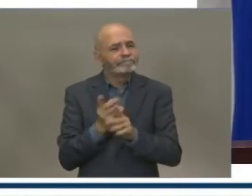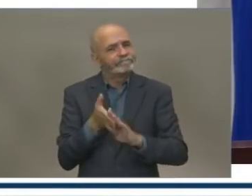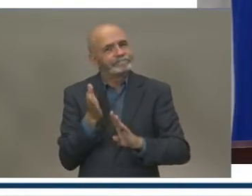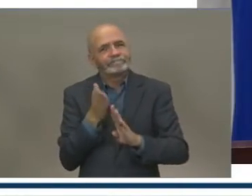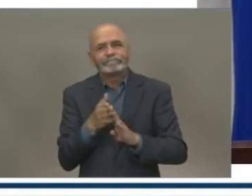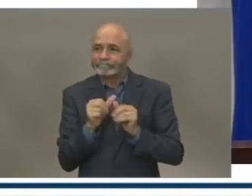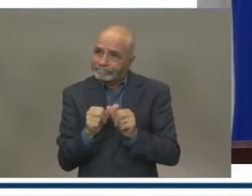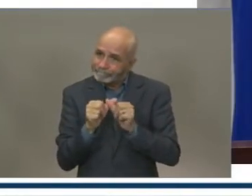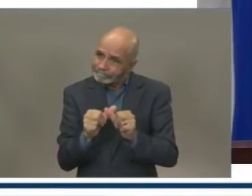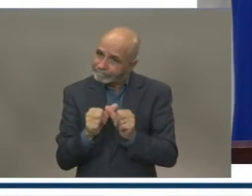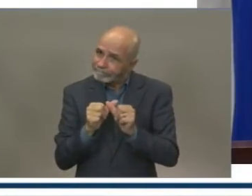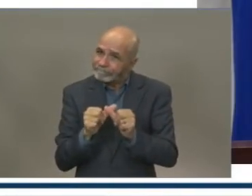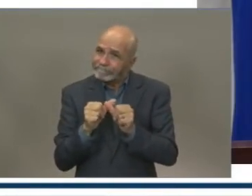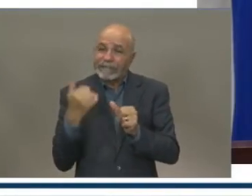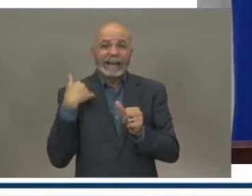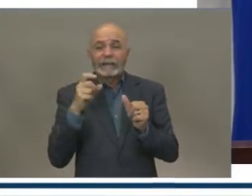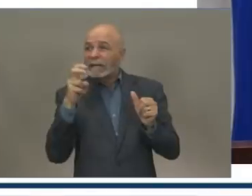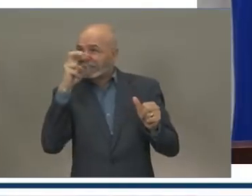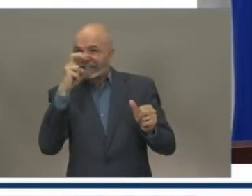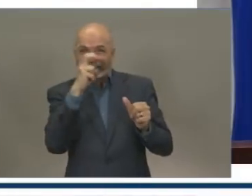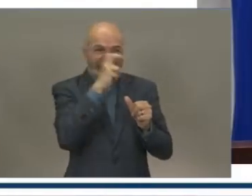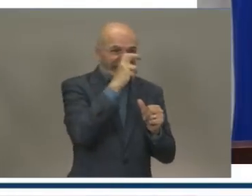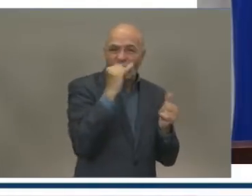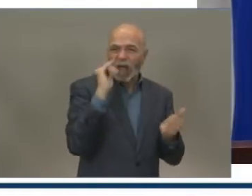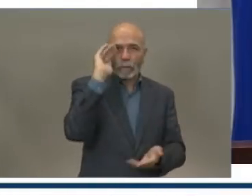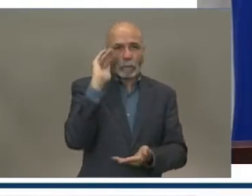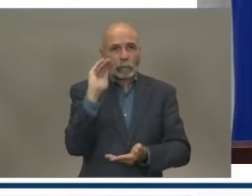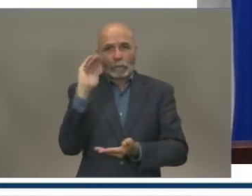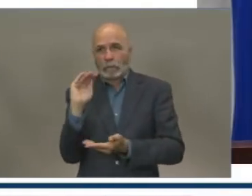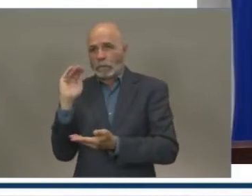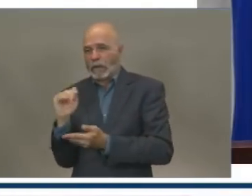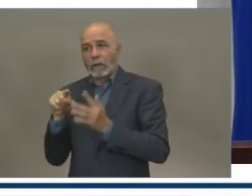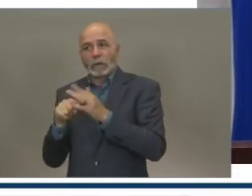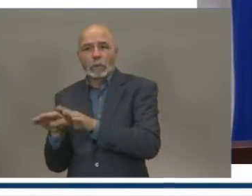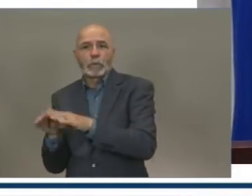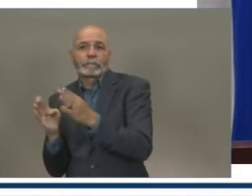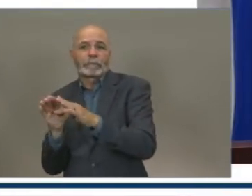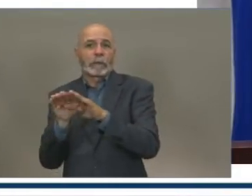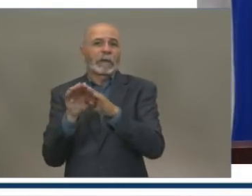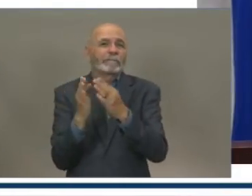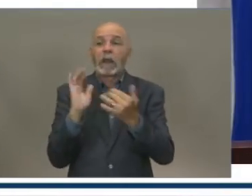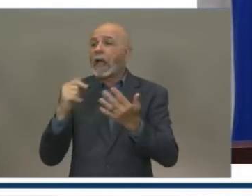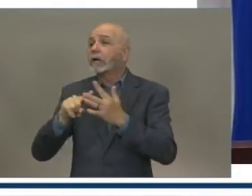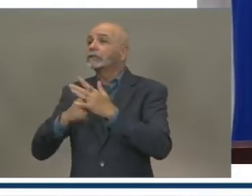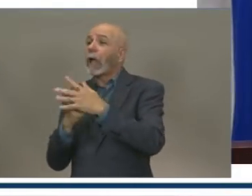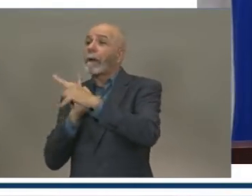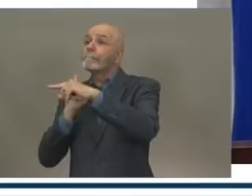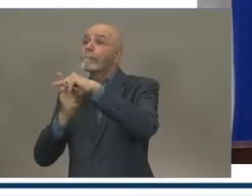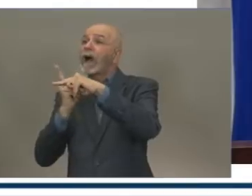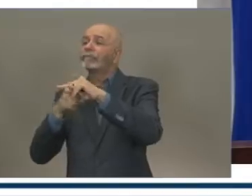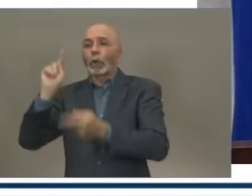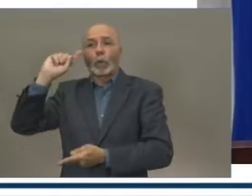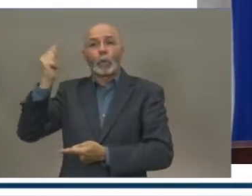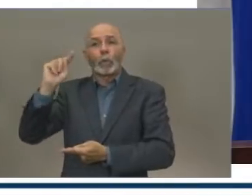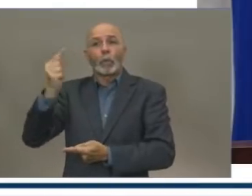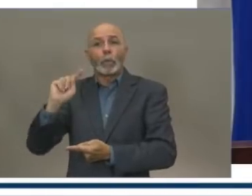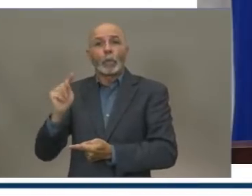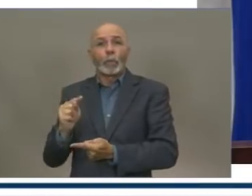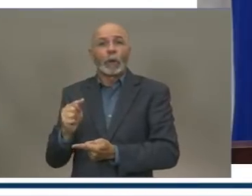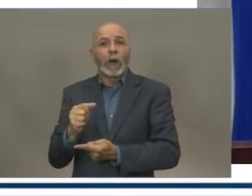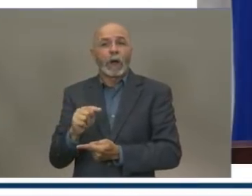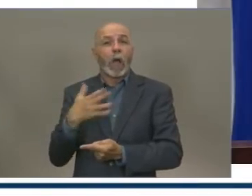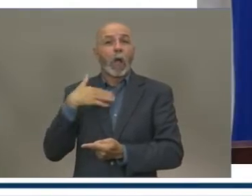most of our restrictions. Our active case count is going down, and we haven't yet had to impose extra